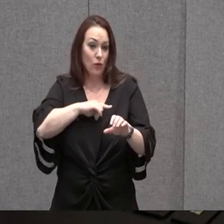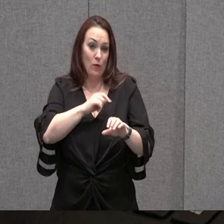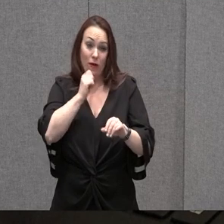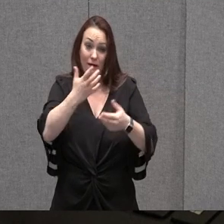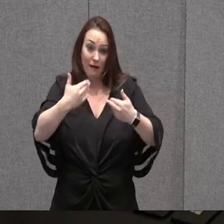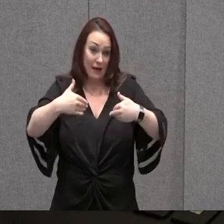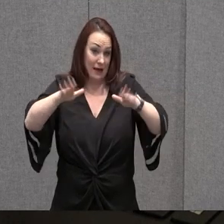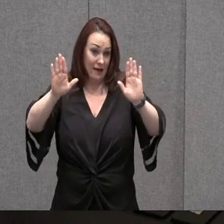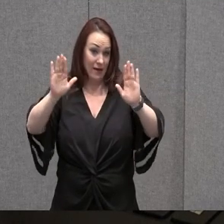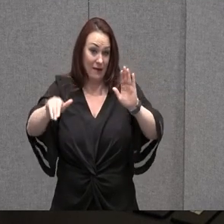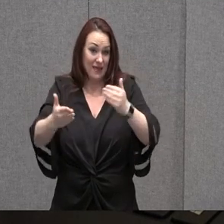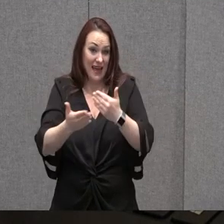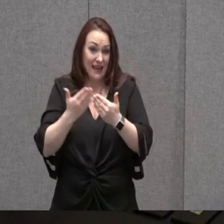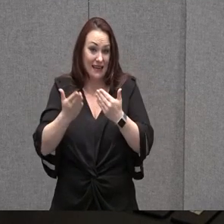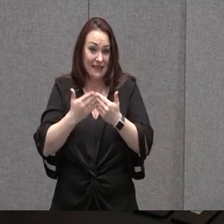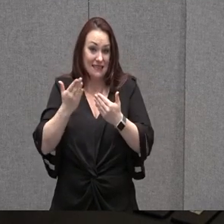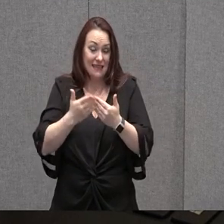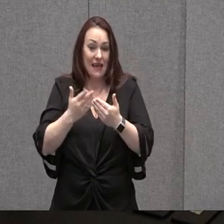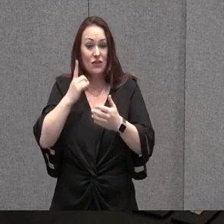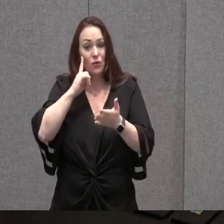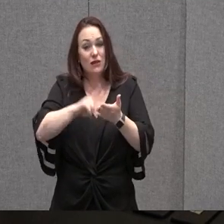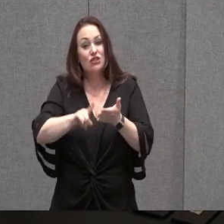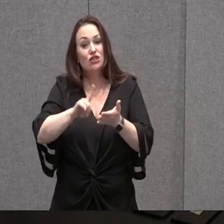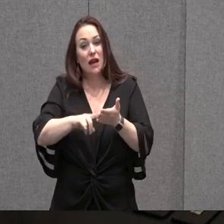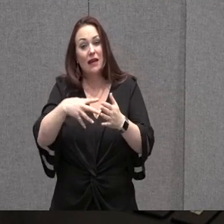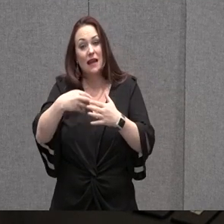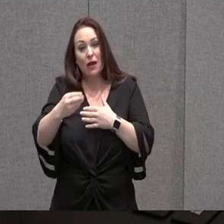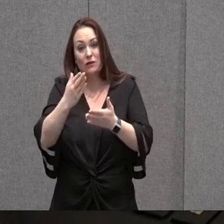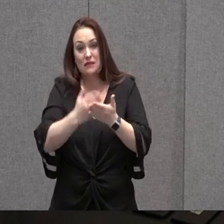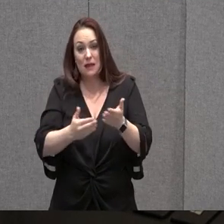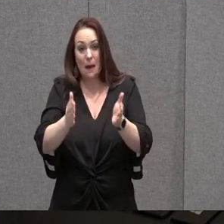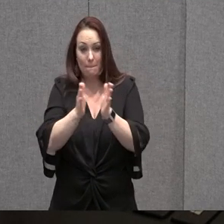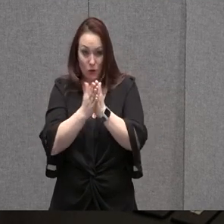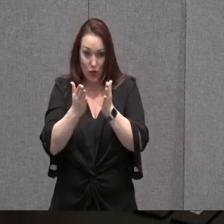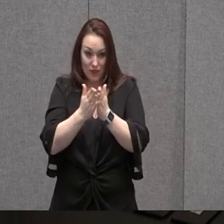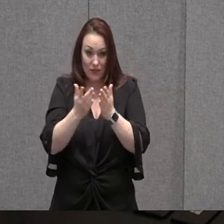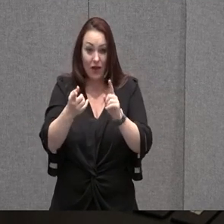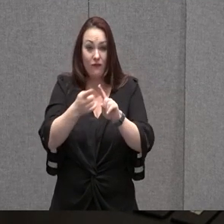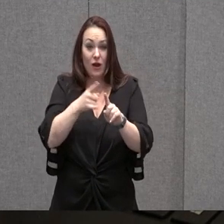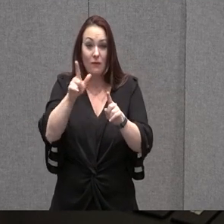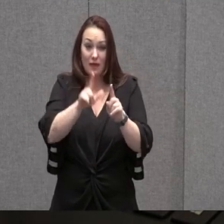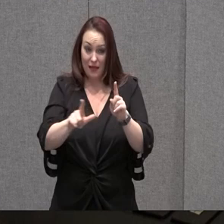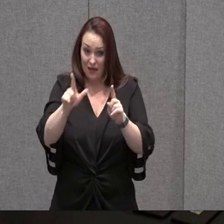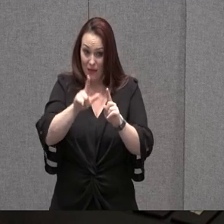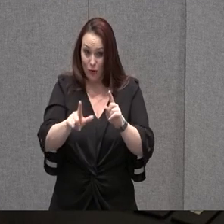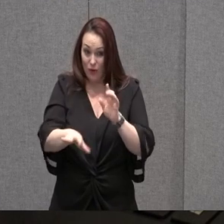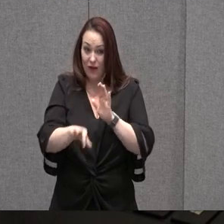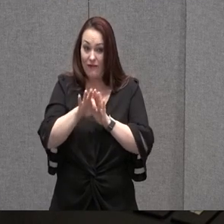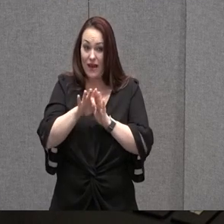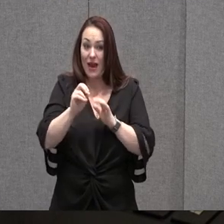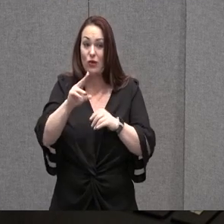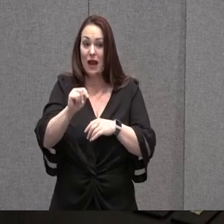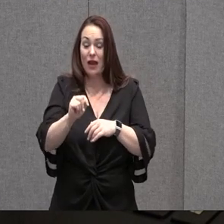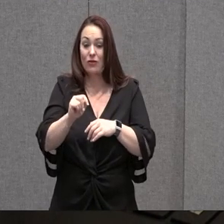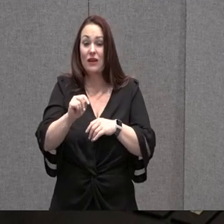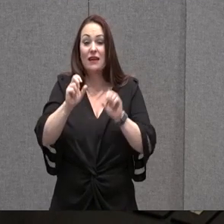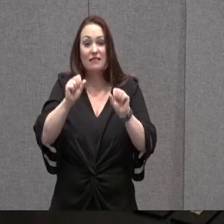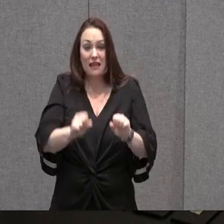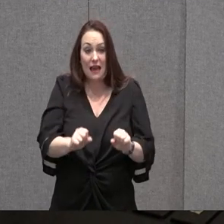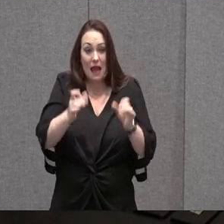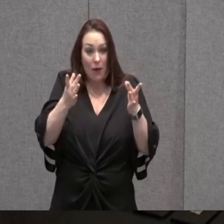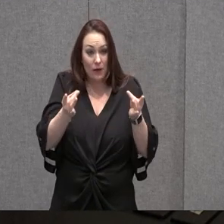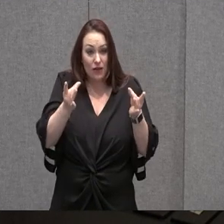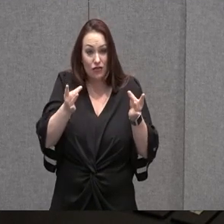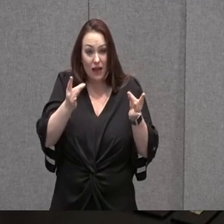easily. So we checked out some books from the library, and we found out that ferns can be tricky and prefer to live